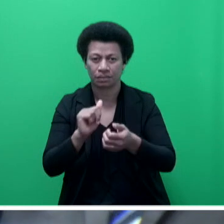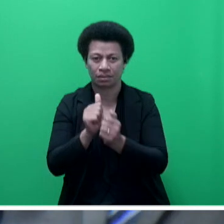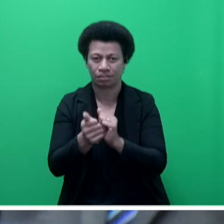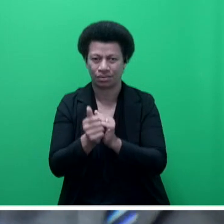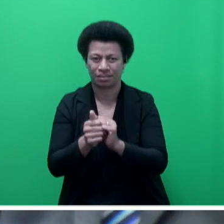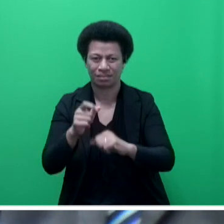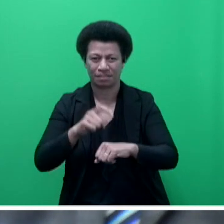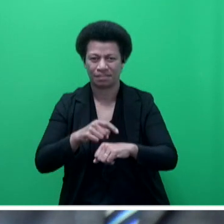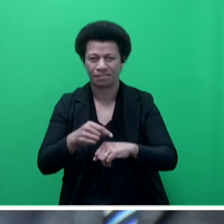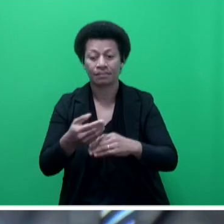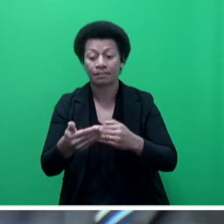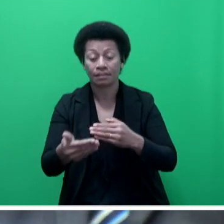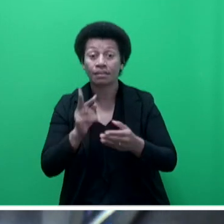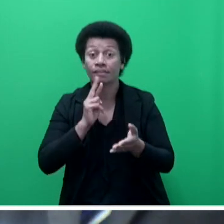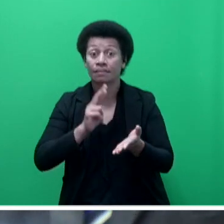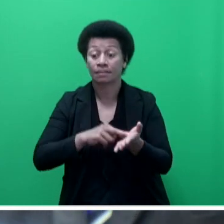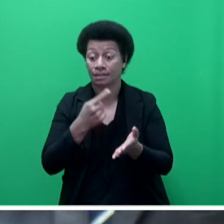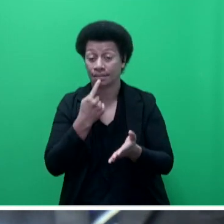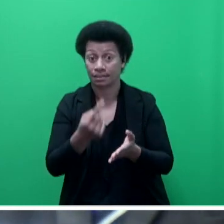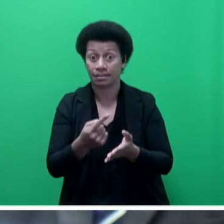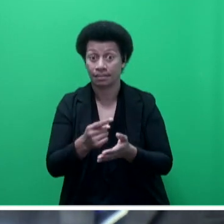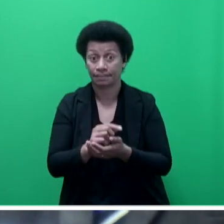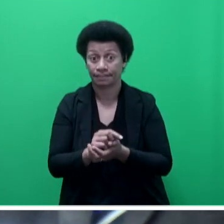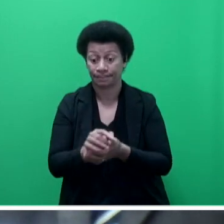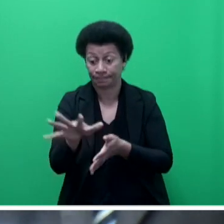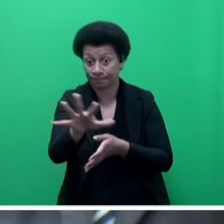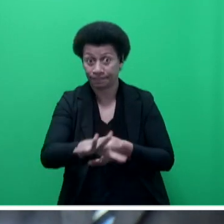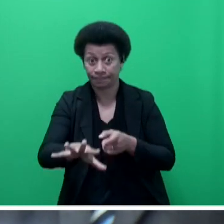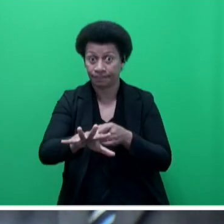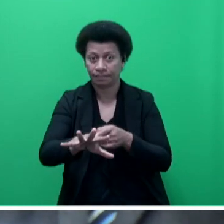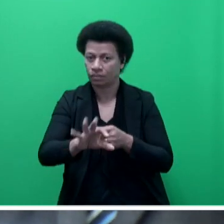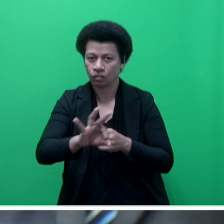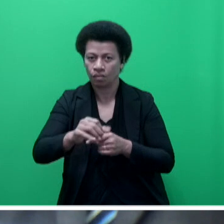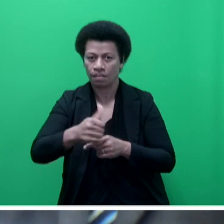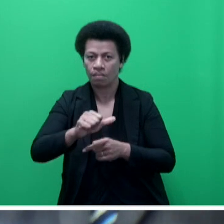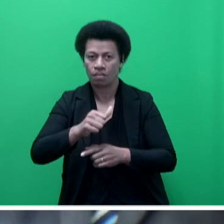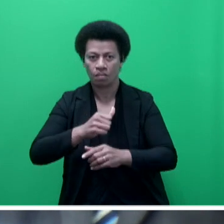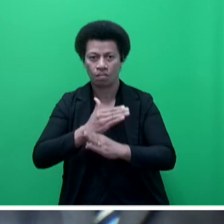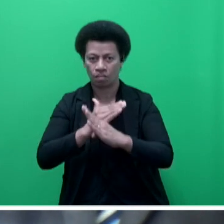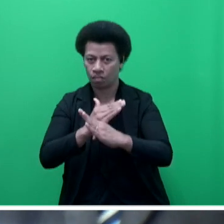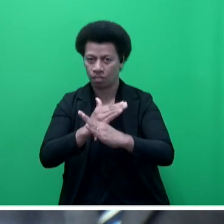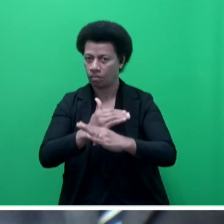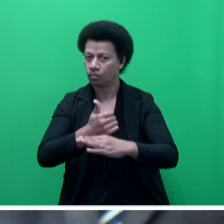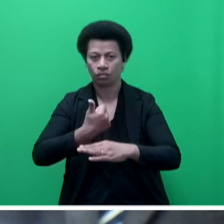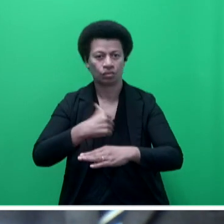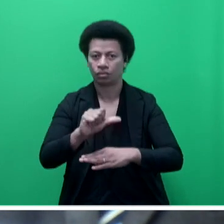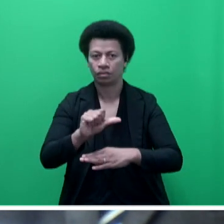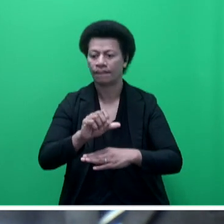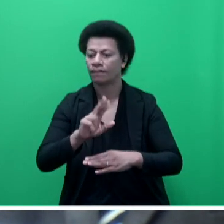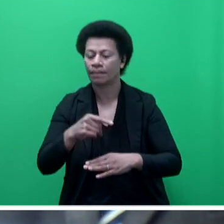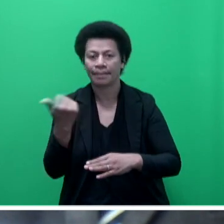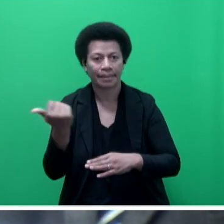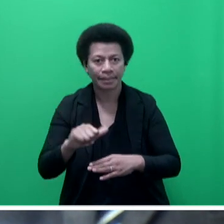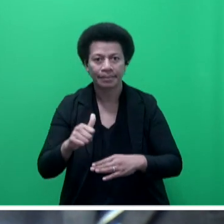The report further provided that the pavilions are to be prohibited from any usage or public sitting. Based on